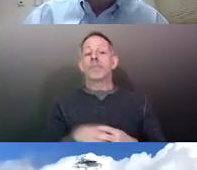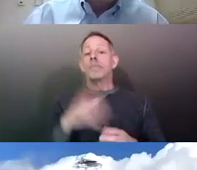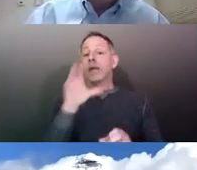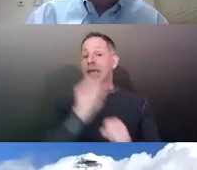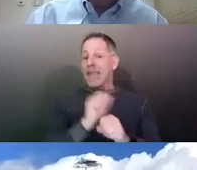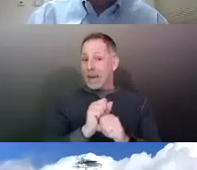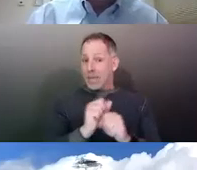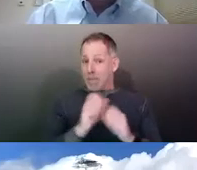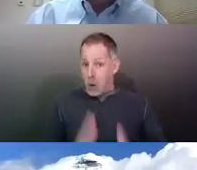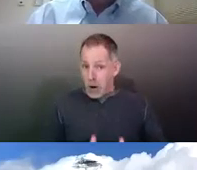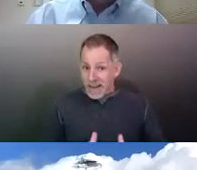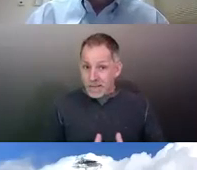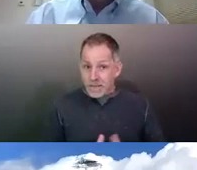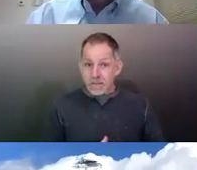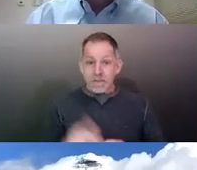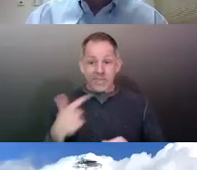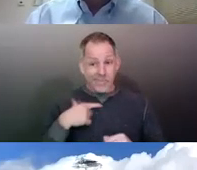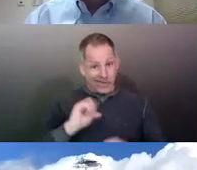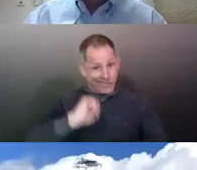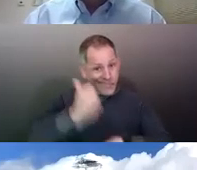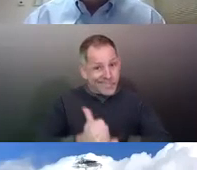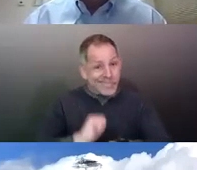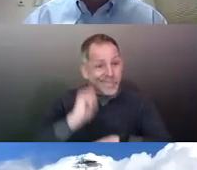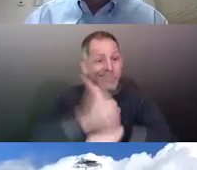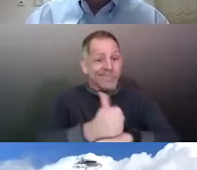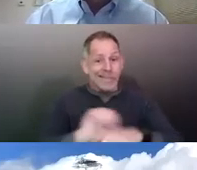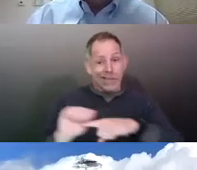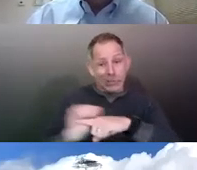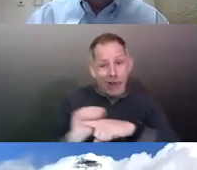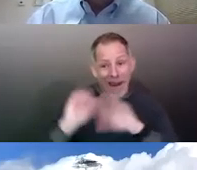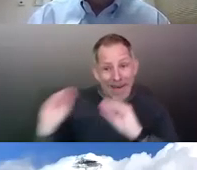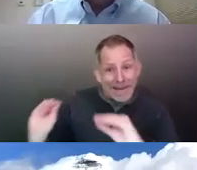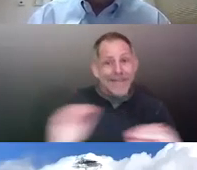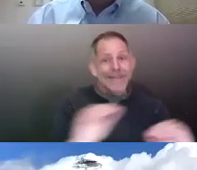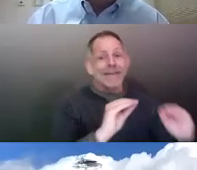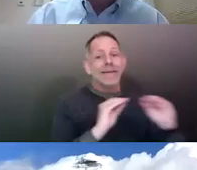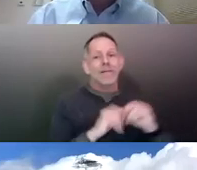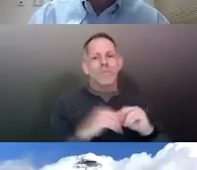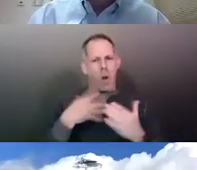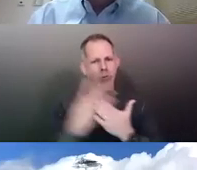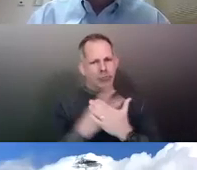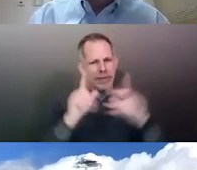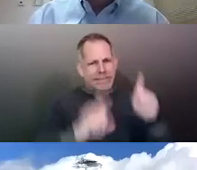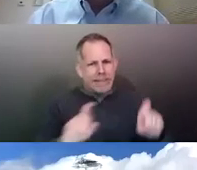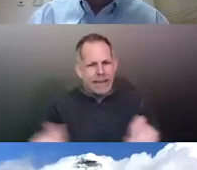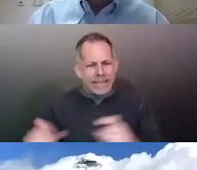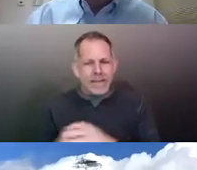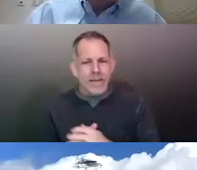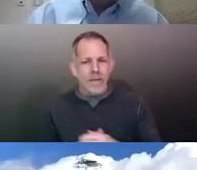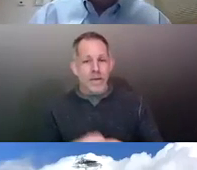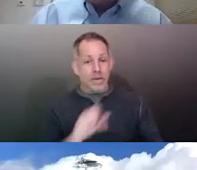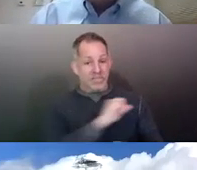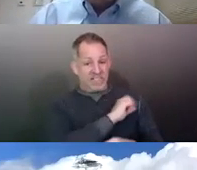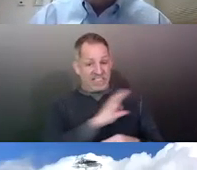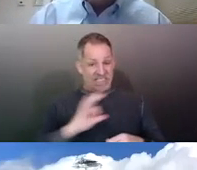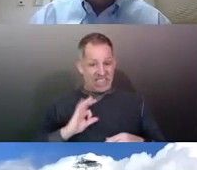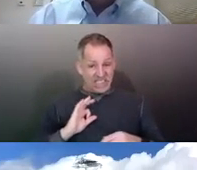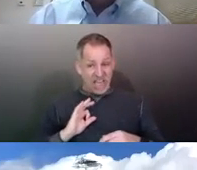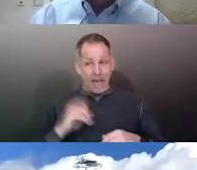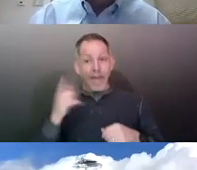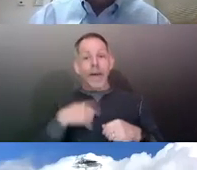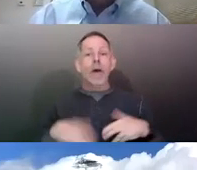up and the screening and all that, but it's often staff letting their guard down during breaks or on their way to or from